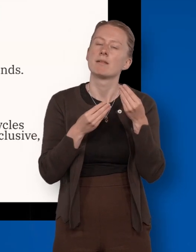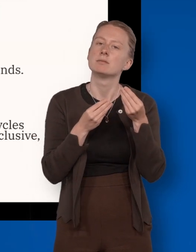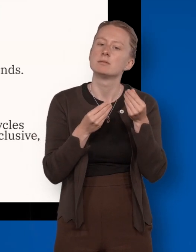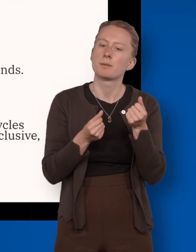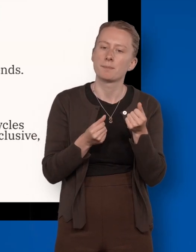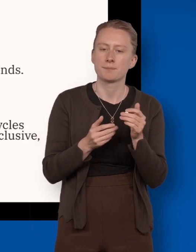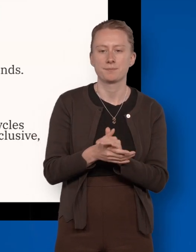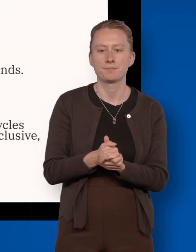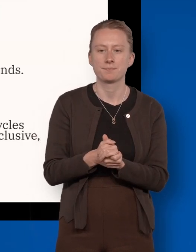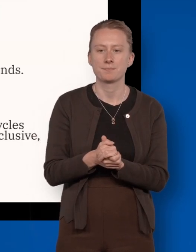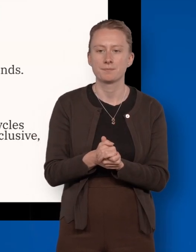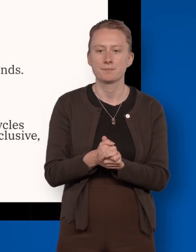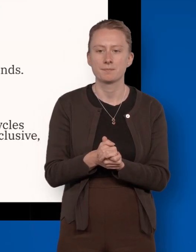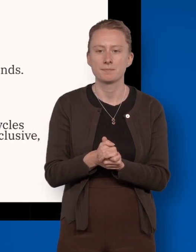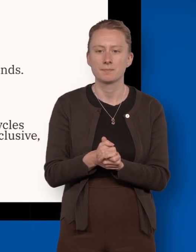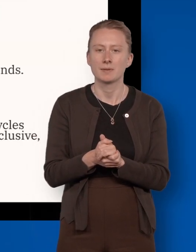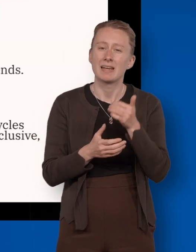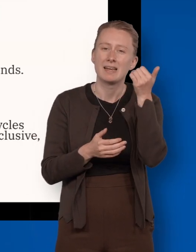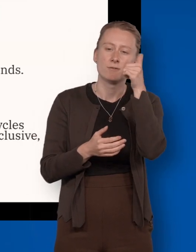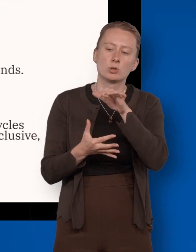it for EDI as such, or